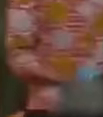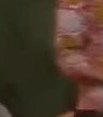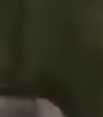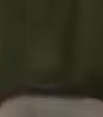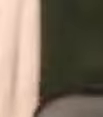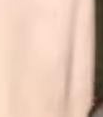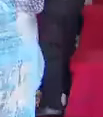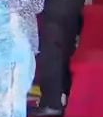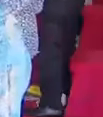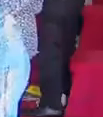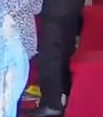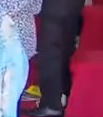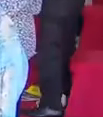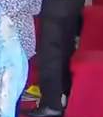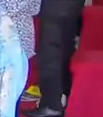Shukran.